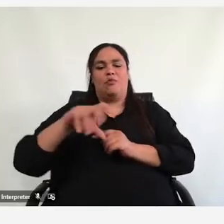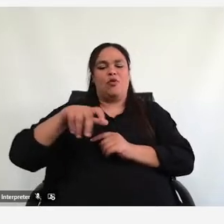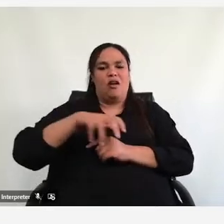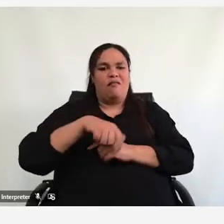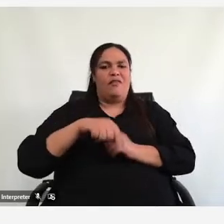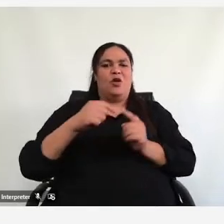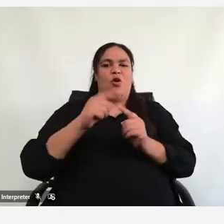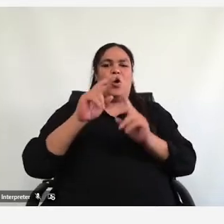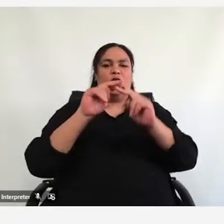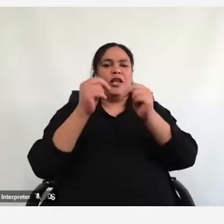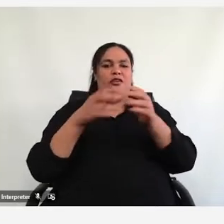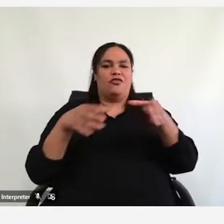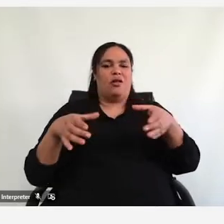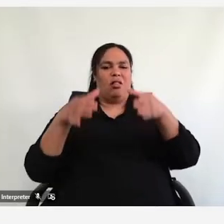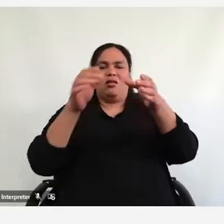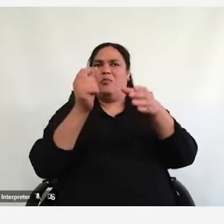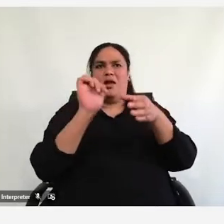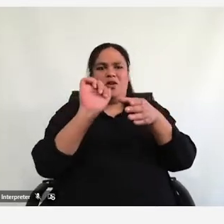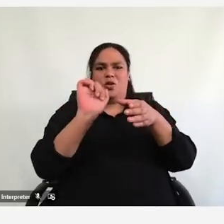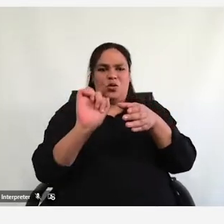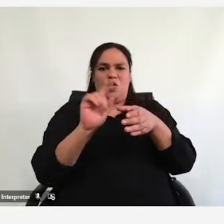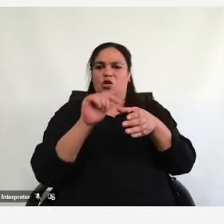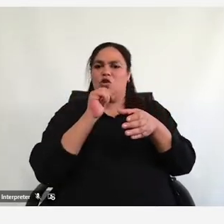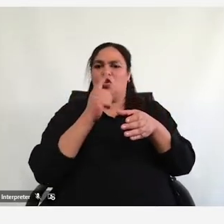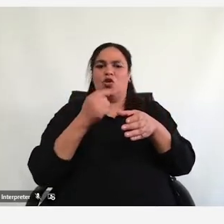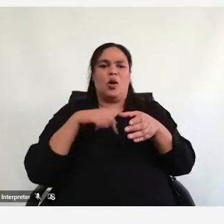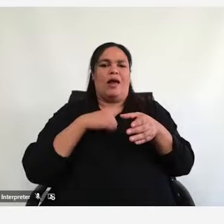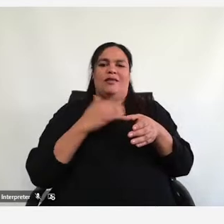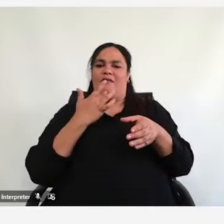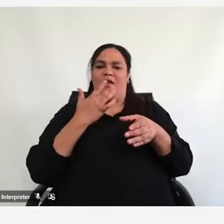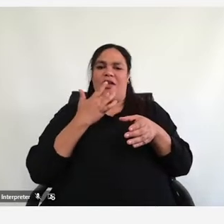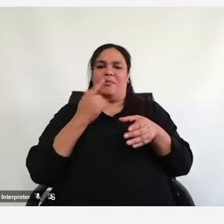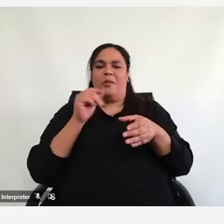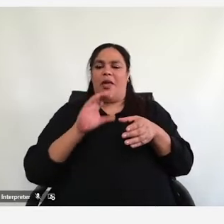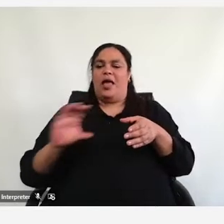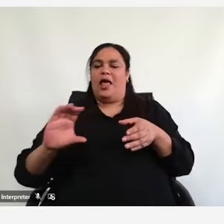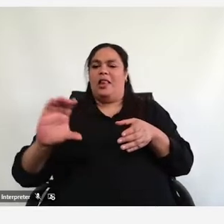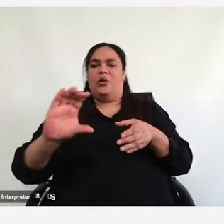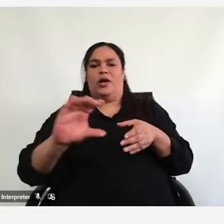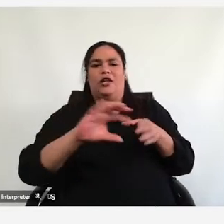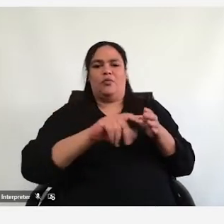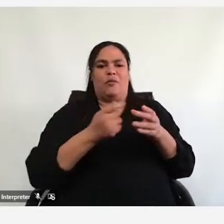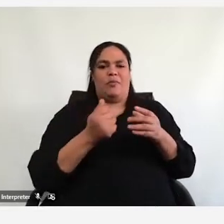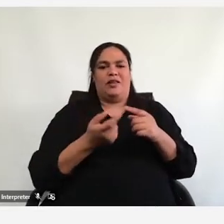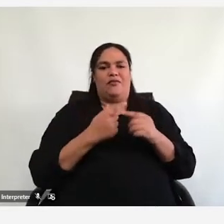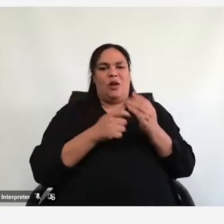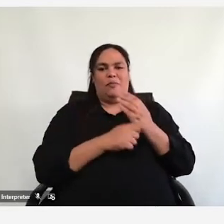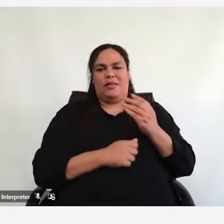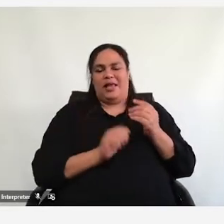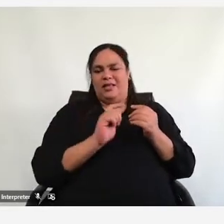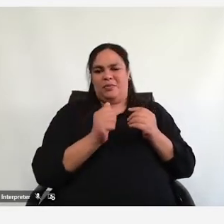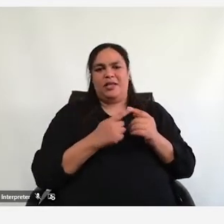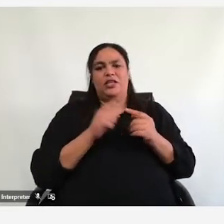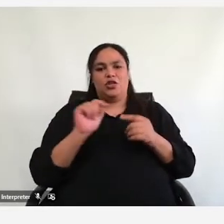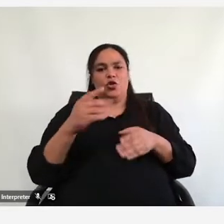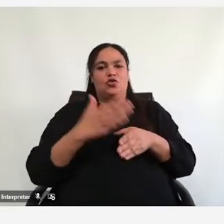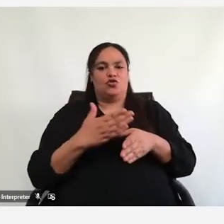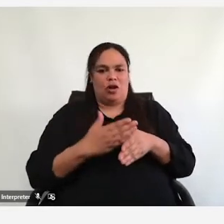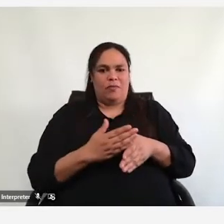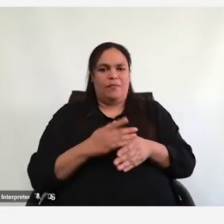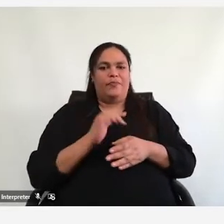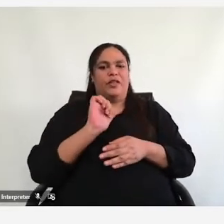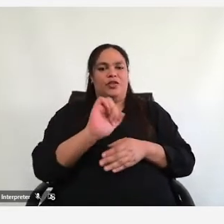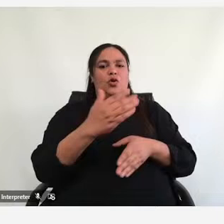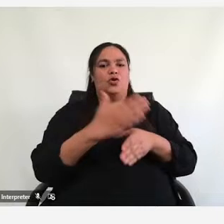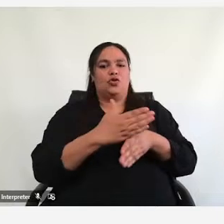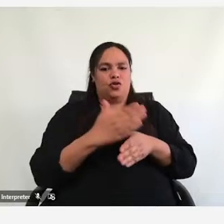goes to national. It's not your money. You're not doing us a favor by allocating provinces money from taxation. It is your job. It is your